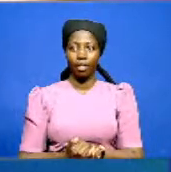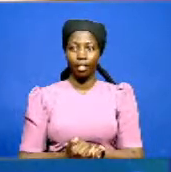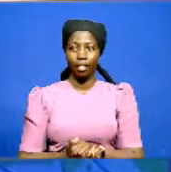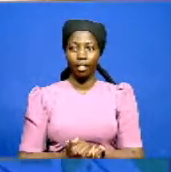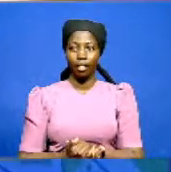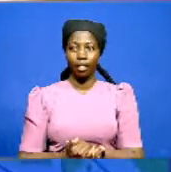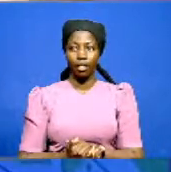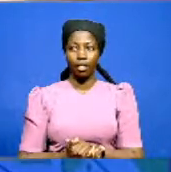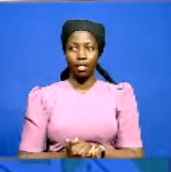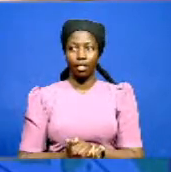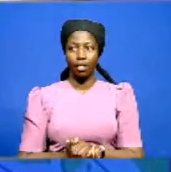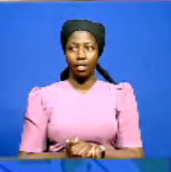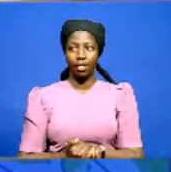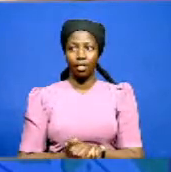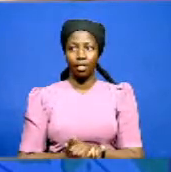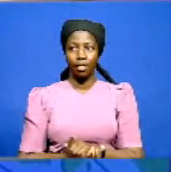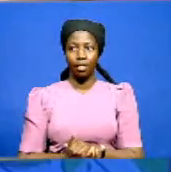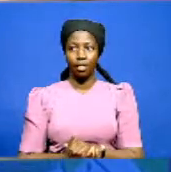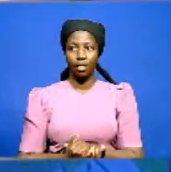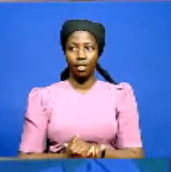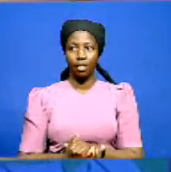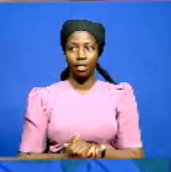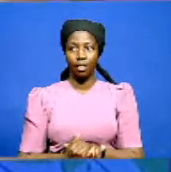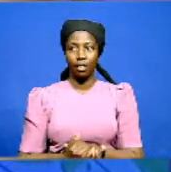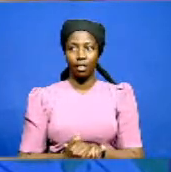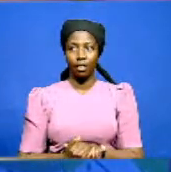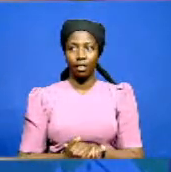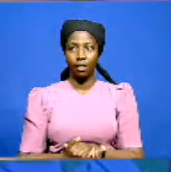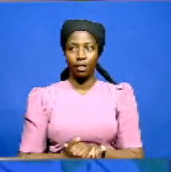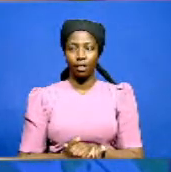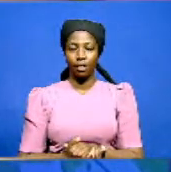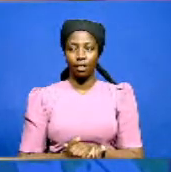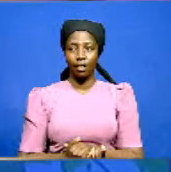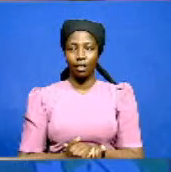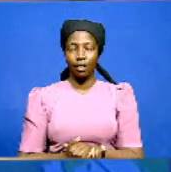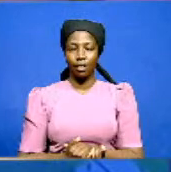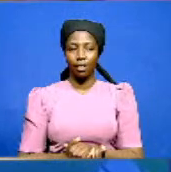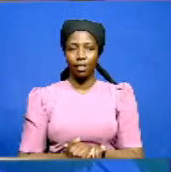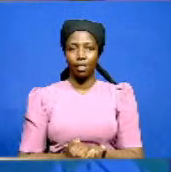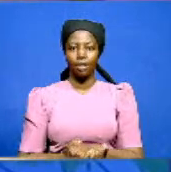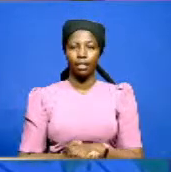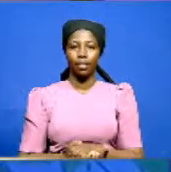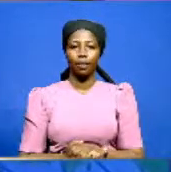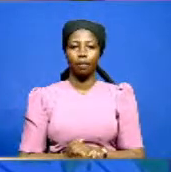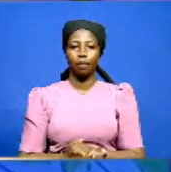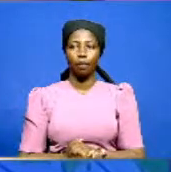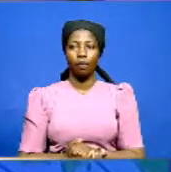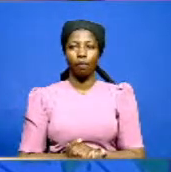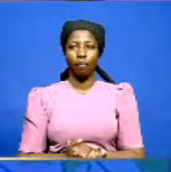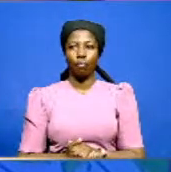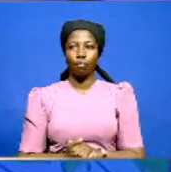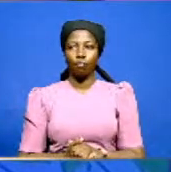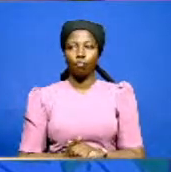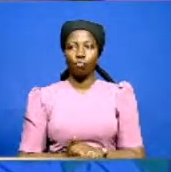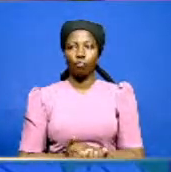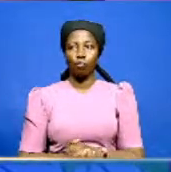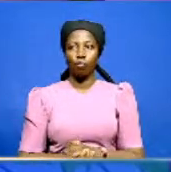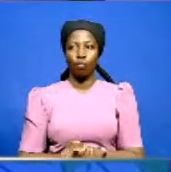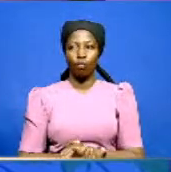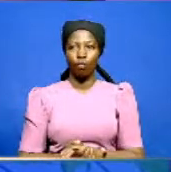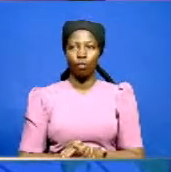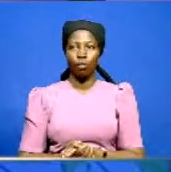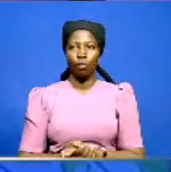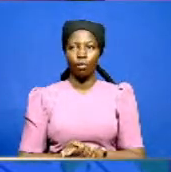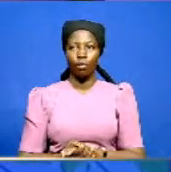kia yaratari ocha konyara go tokolera unaba antubaye unatokoleire onye mumore